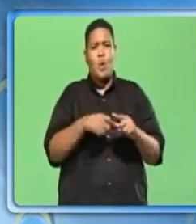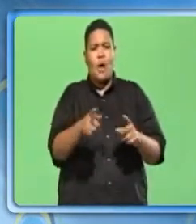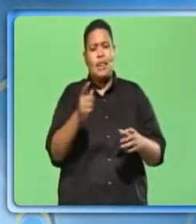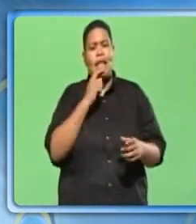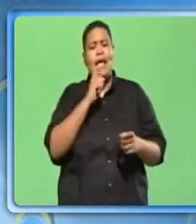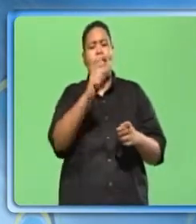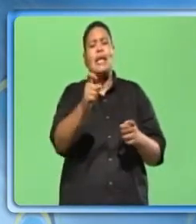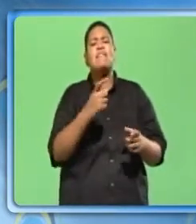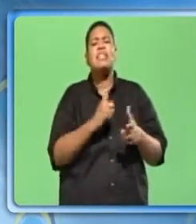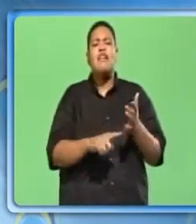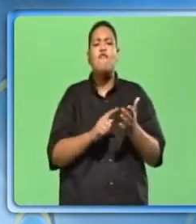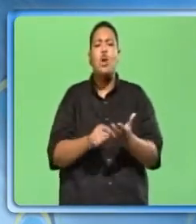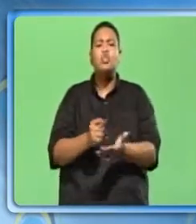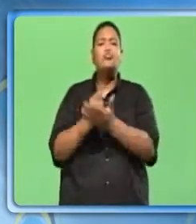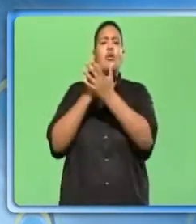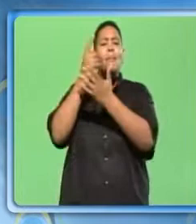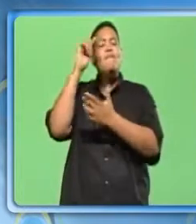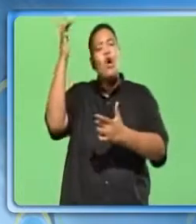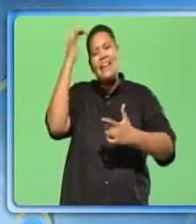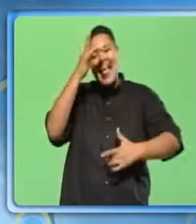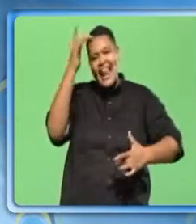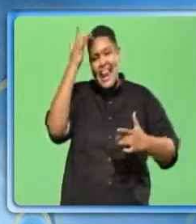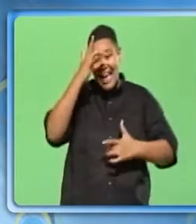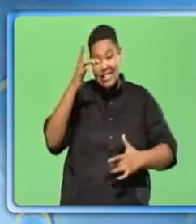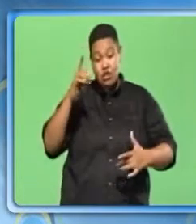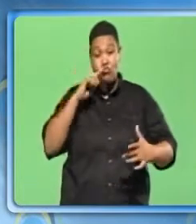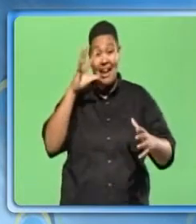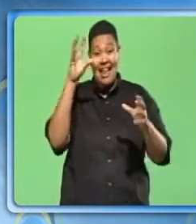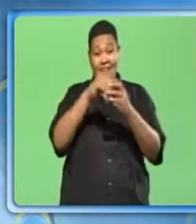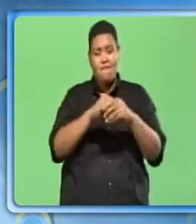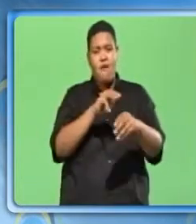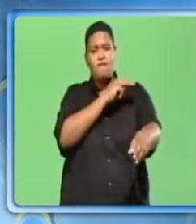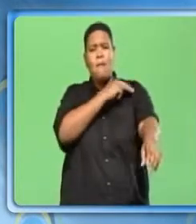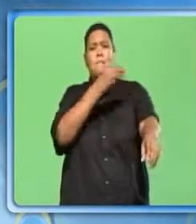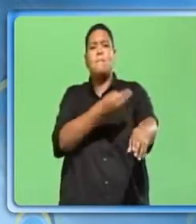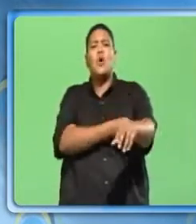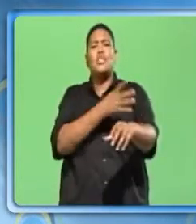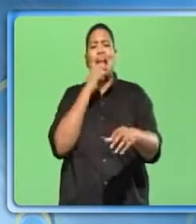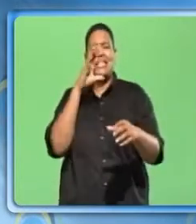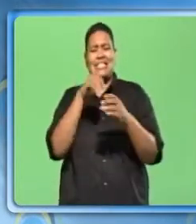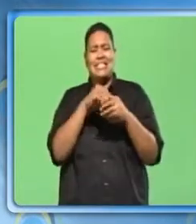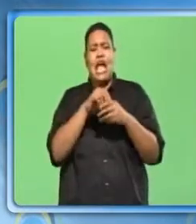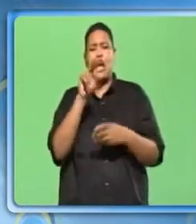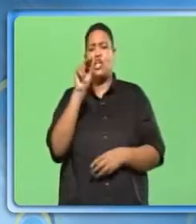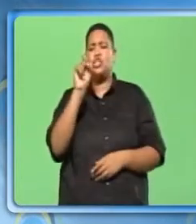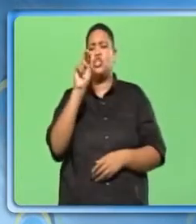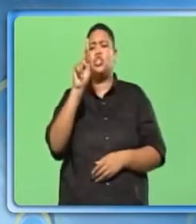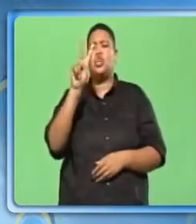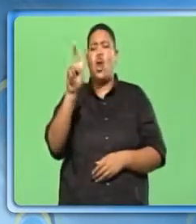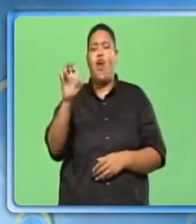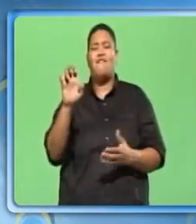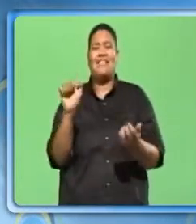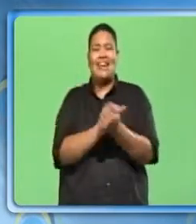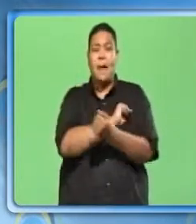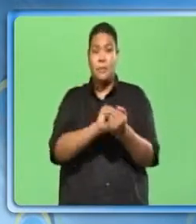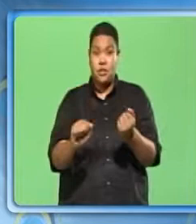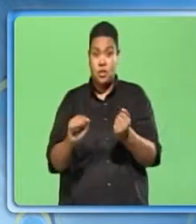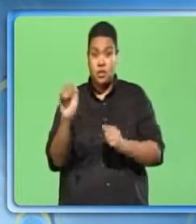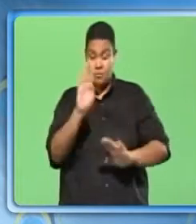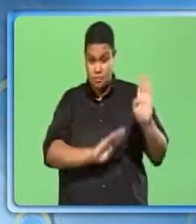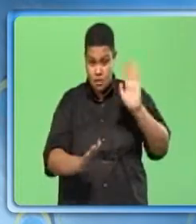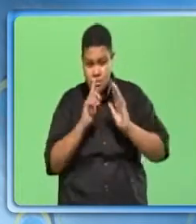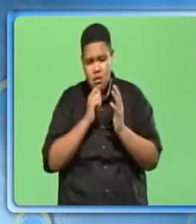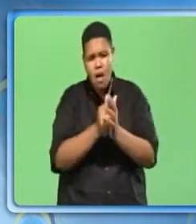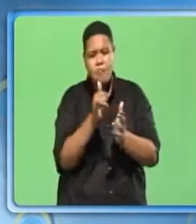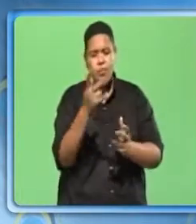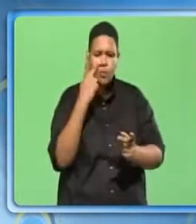prescribe treatment for the illness involving muscle and nerve damage. Biology also helps them